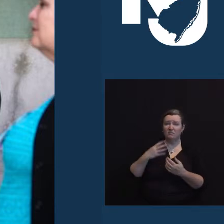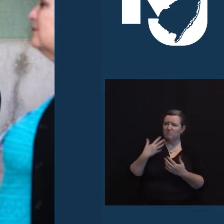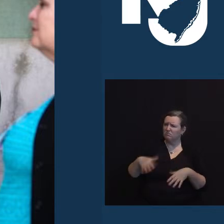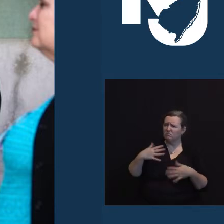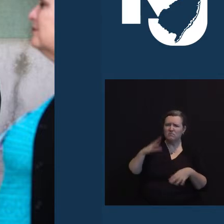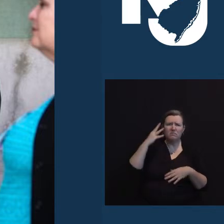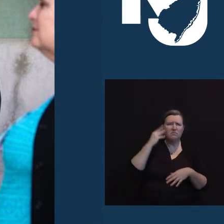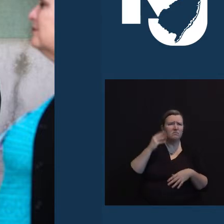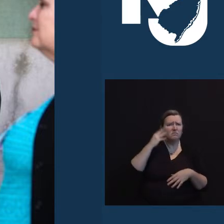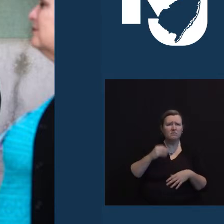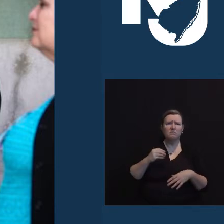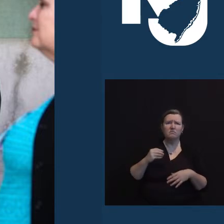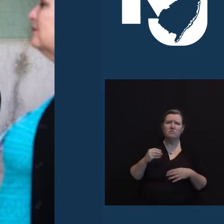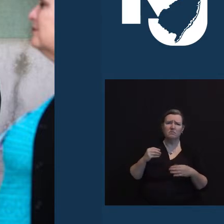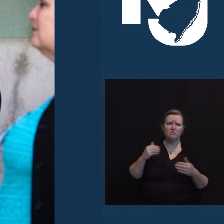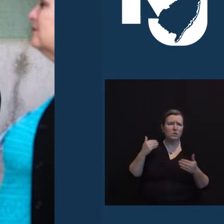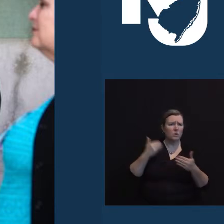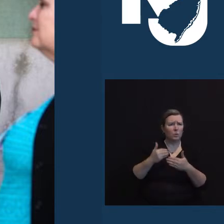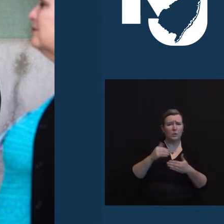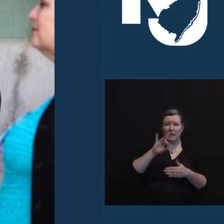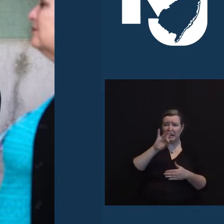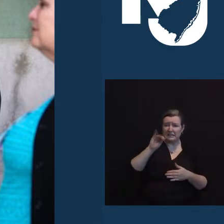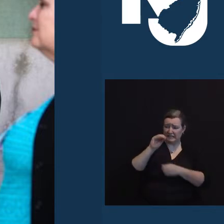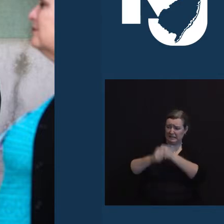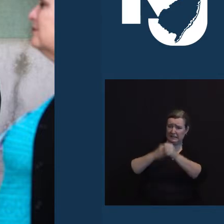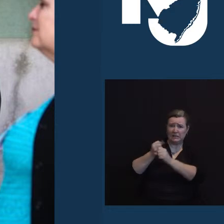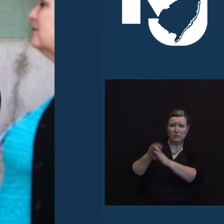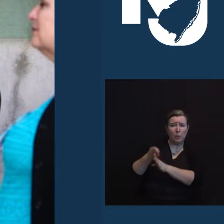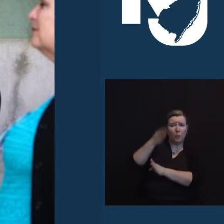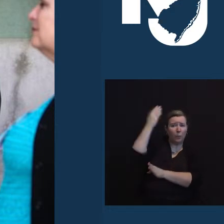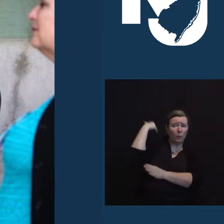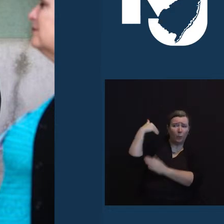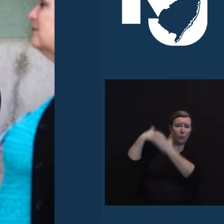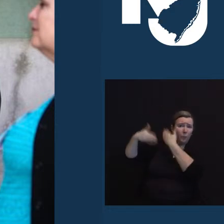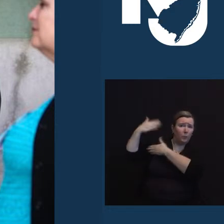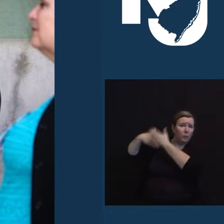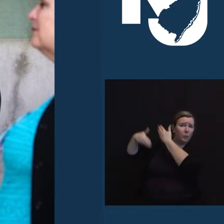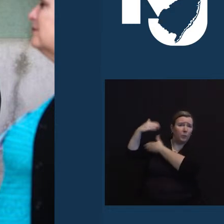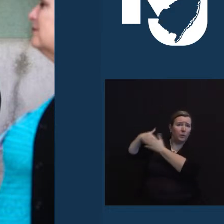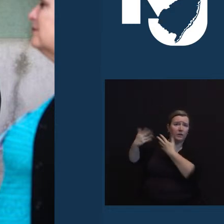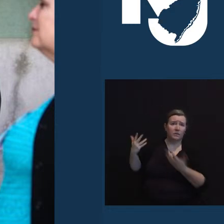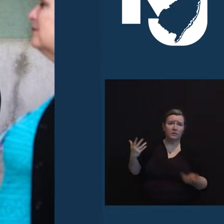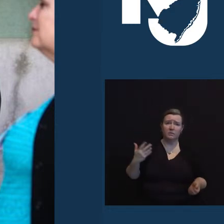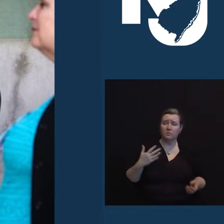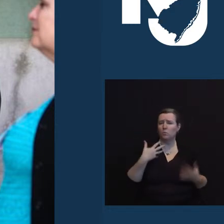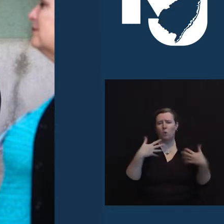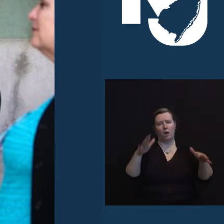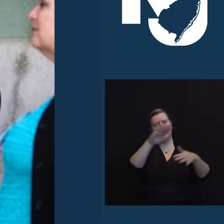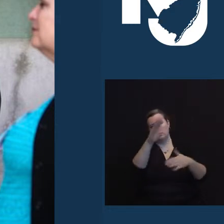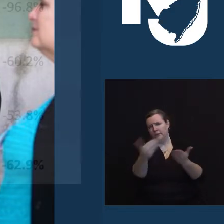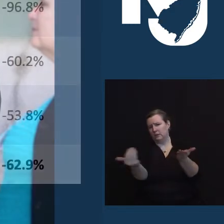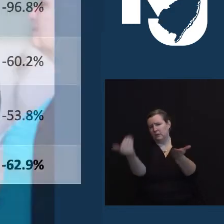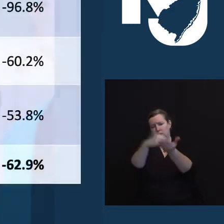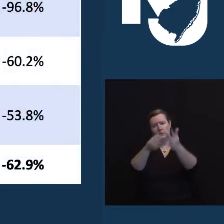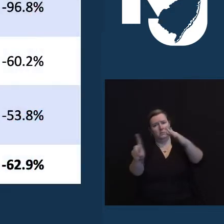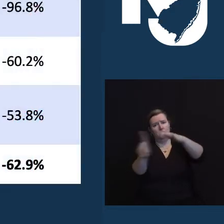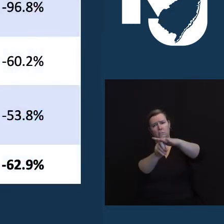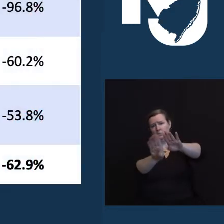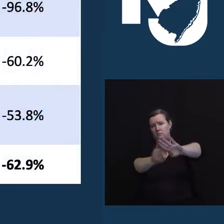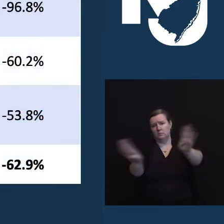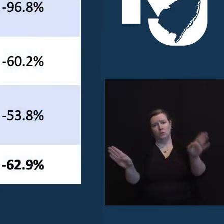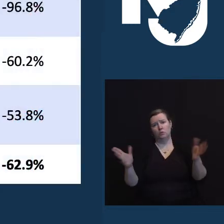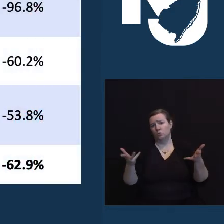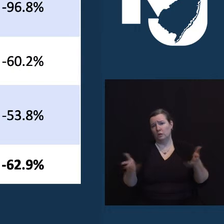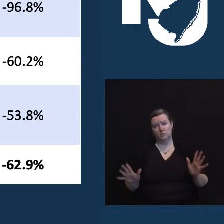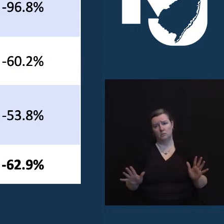ago is never, ever repeated. Never again. Before we get to the numbers, I want to give a quick update